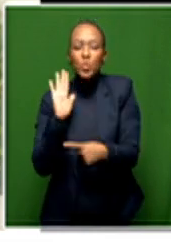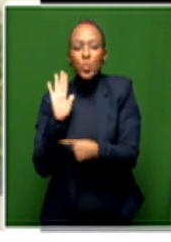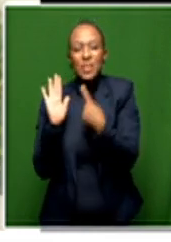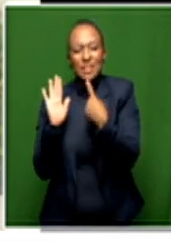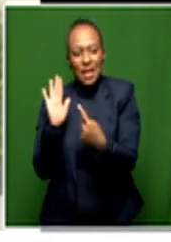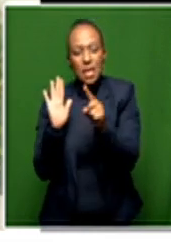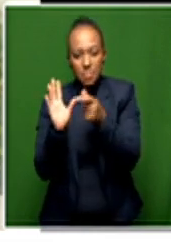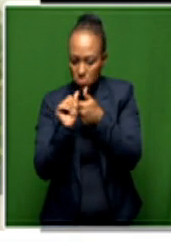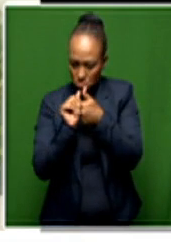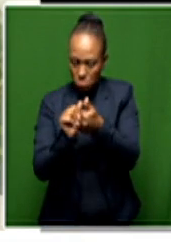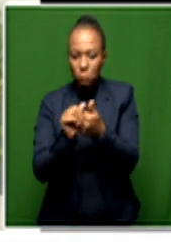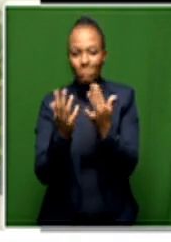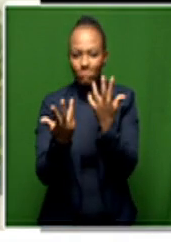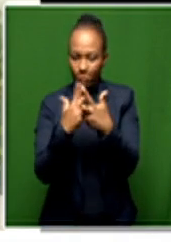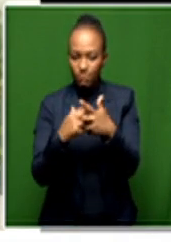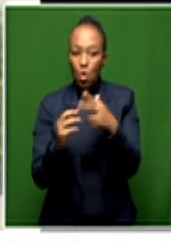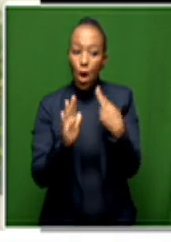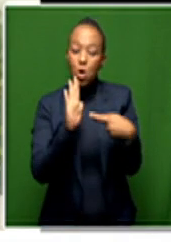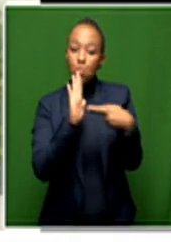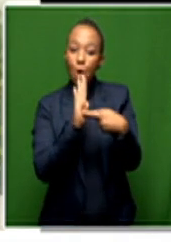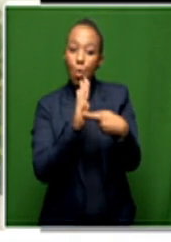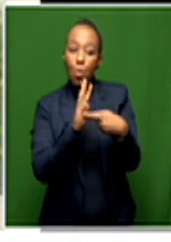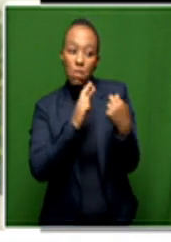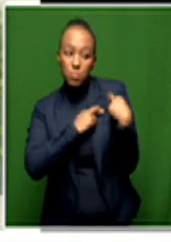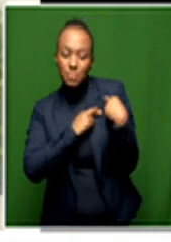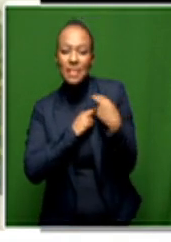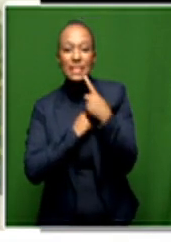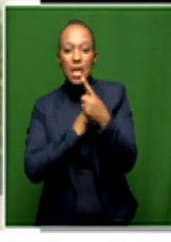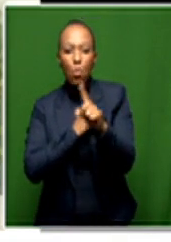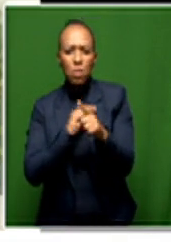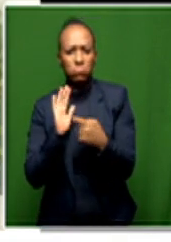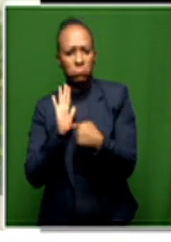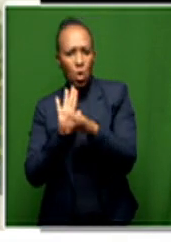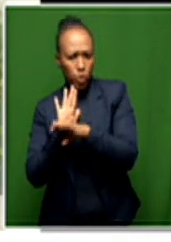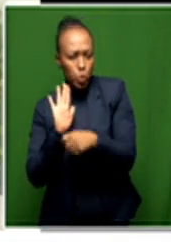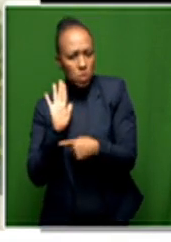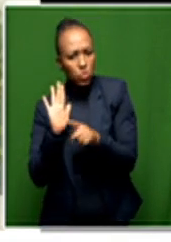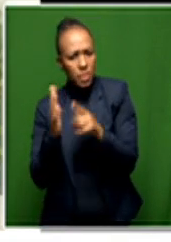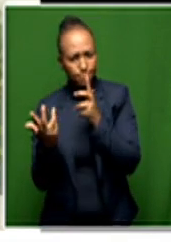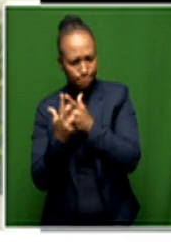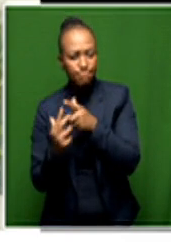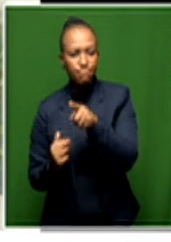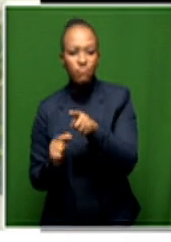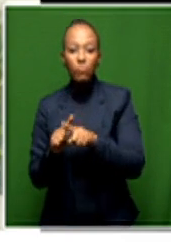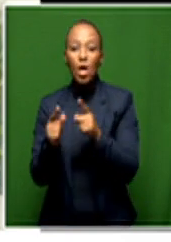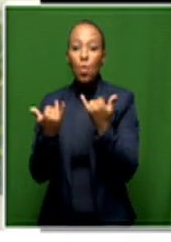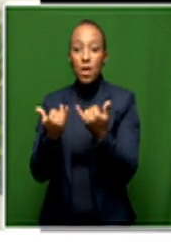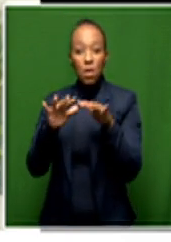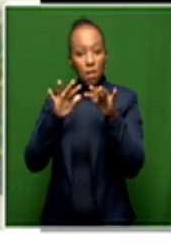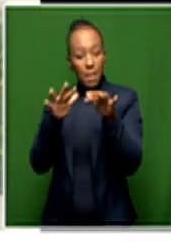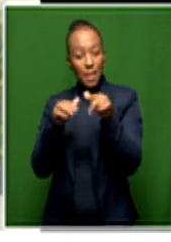dictates and determines what our roles, functions, and responsibilities are. And so if, the